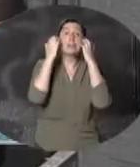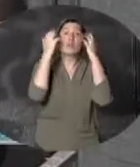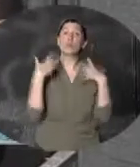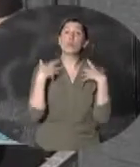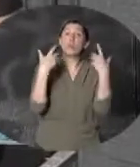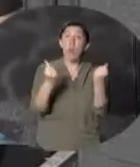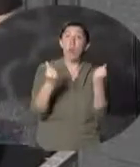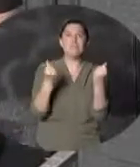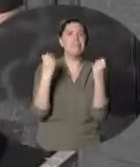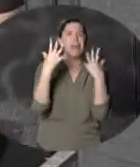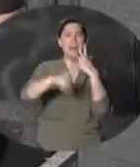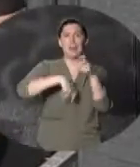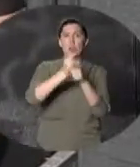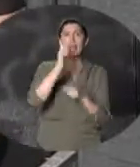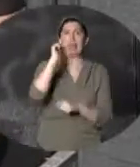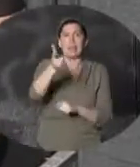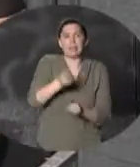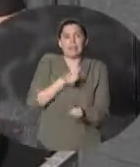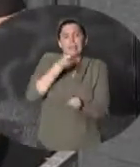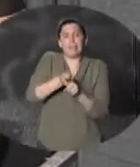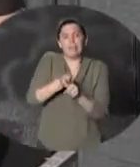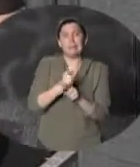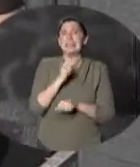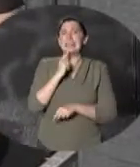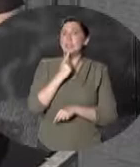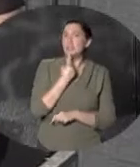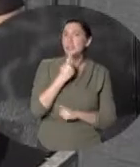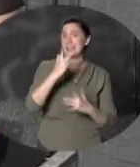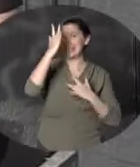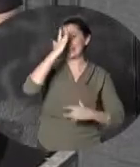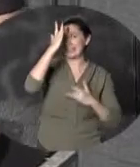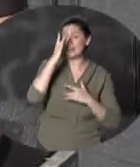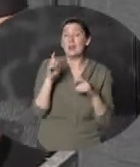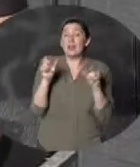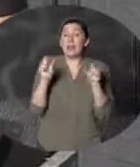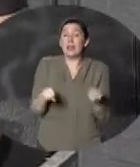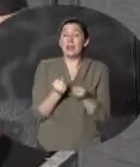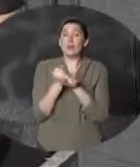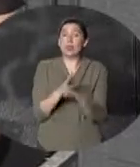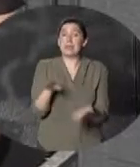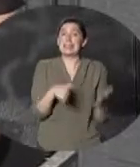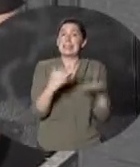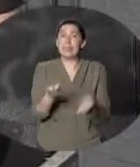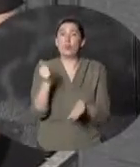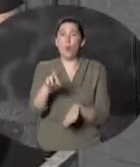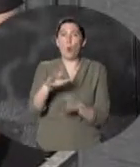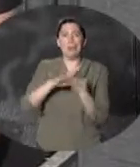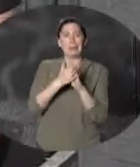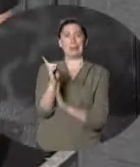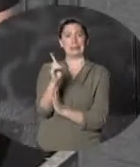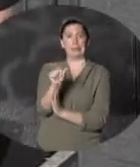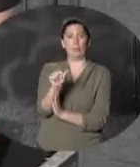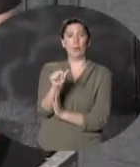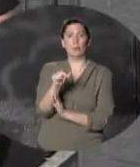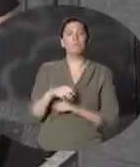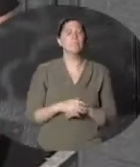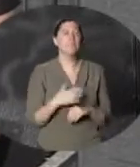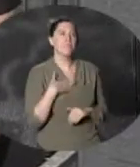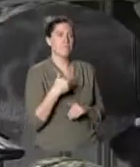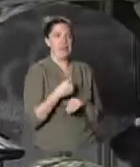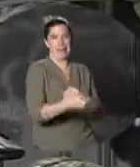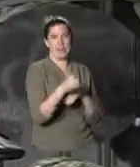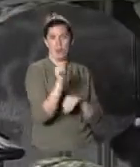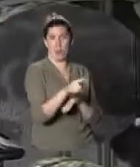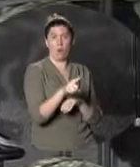to years later, have significant illness that can be fatal or remarkably disabling. That's what I was going to ask next. Is